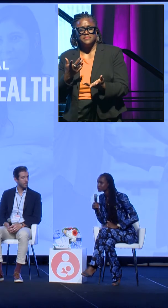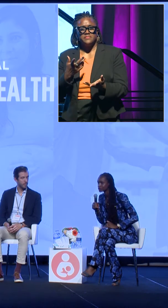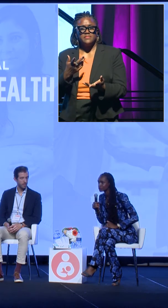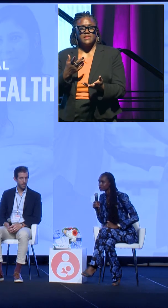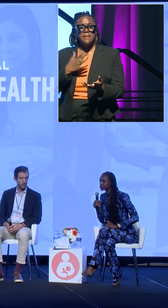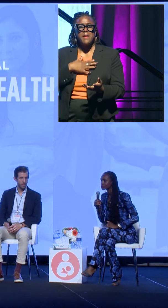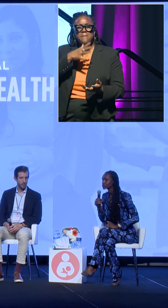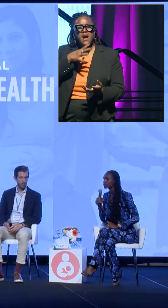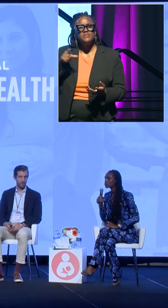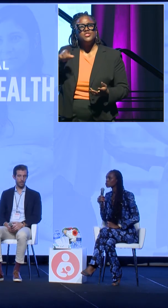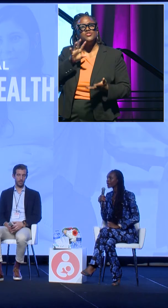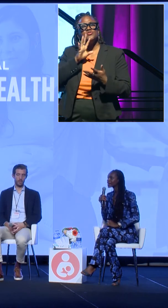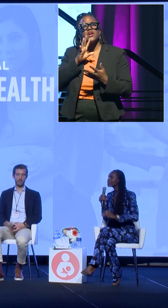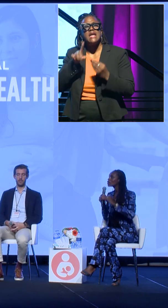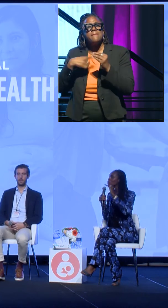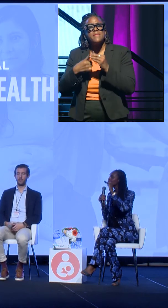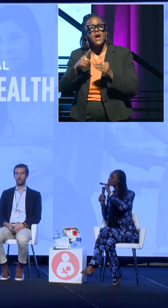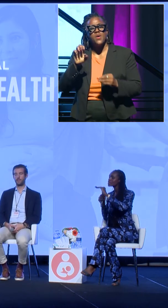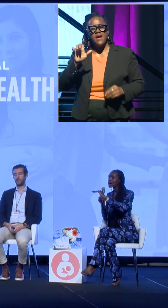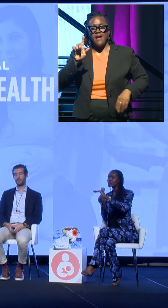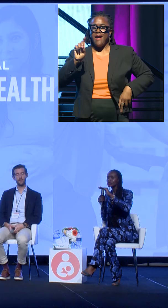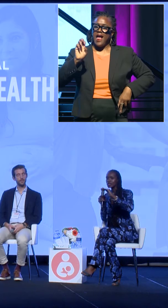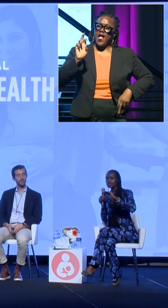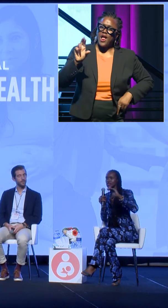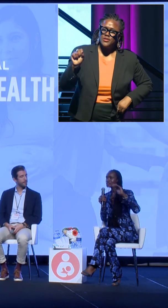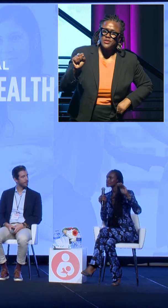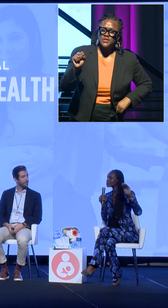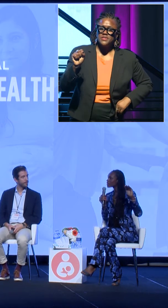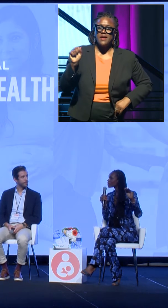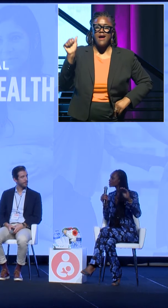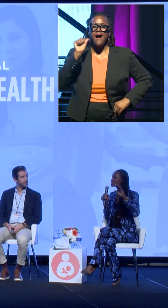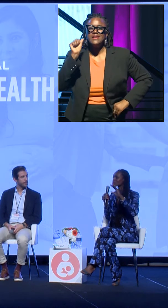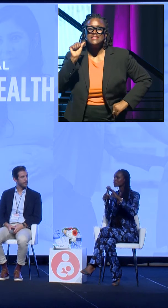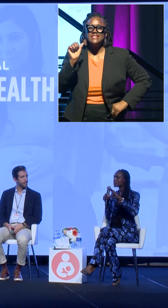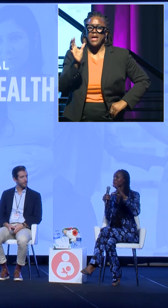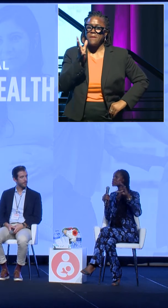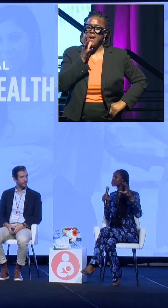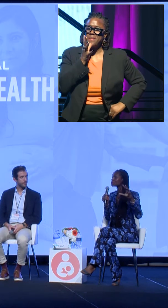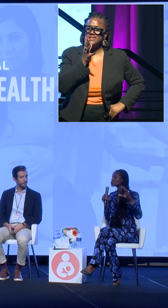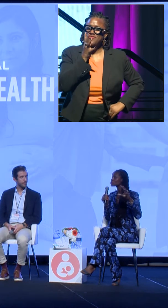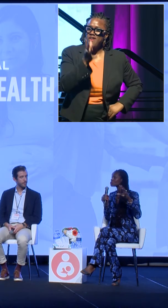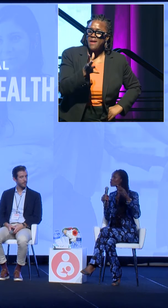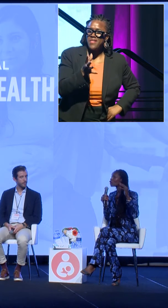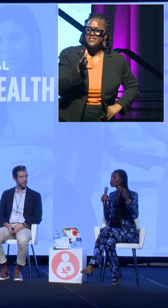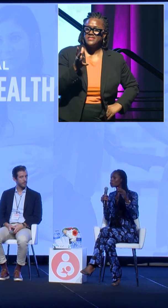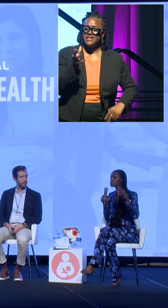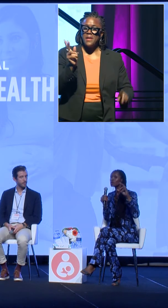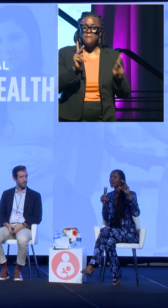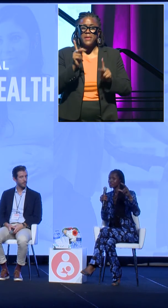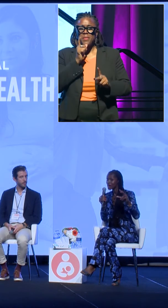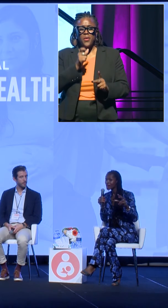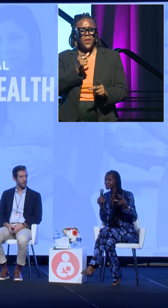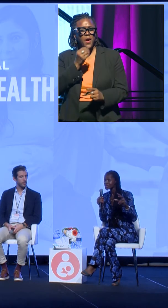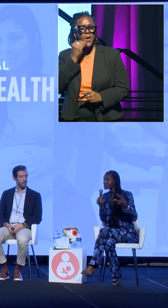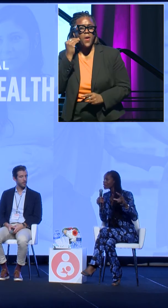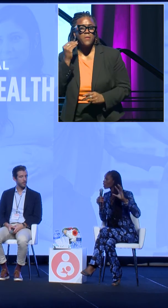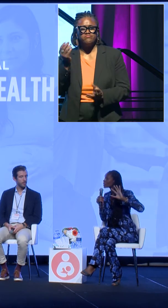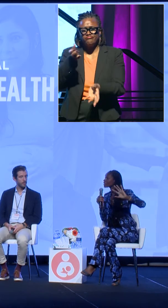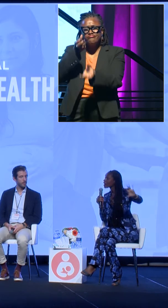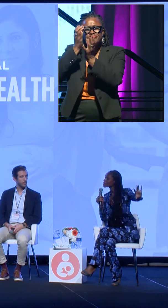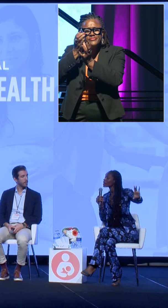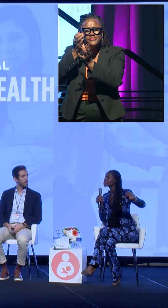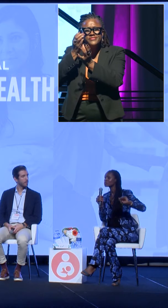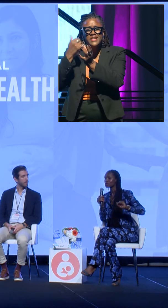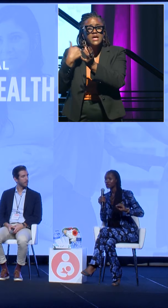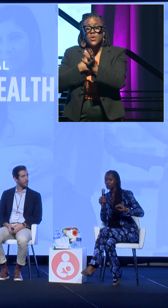our elders, right? It's a lot of aunties and mamas and grandmamas and folks who are home, who have knowledge, and